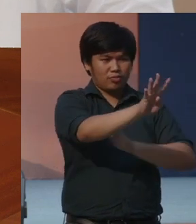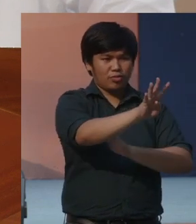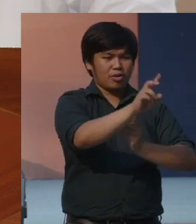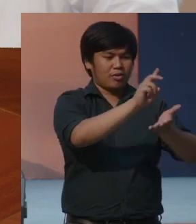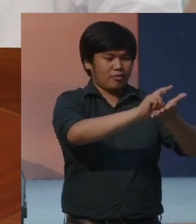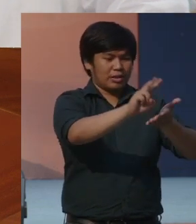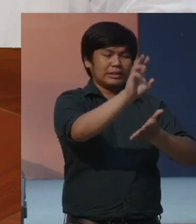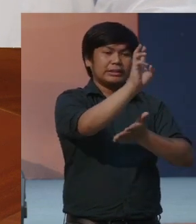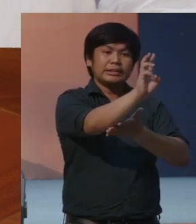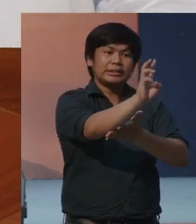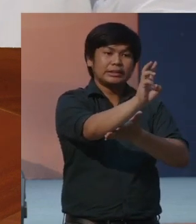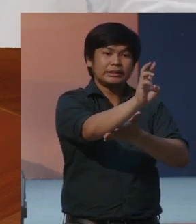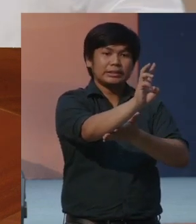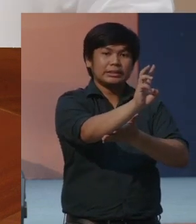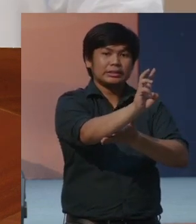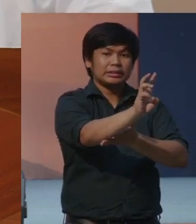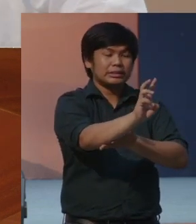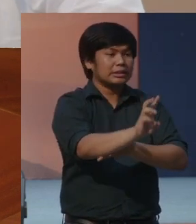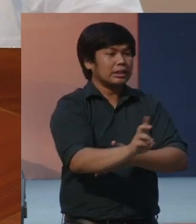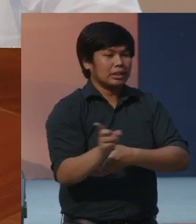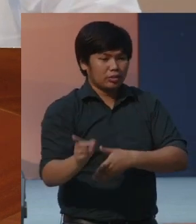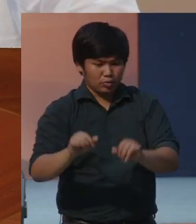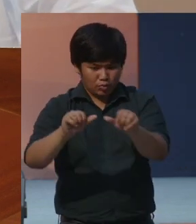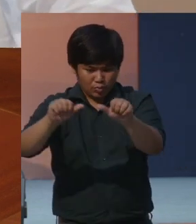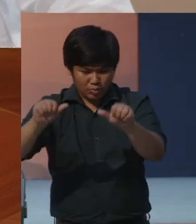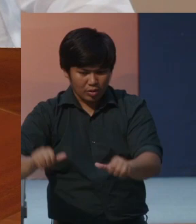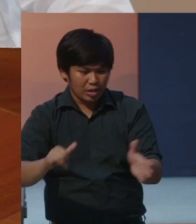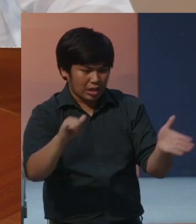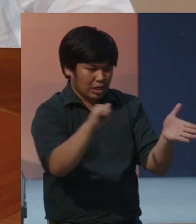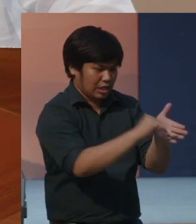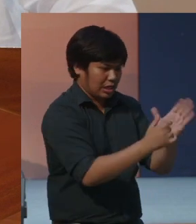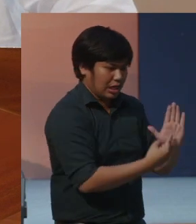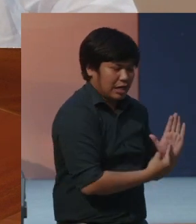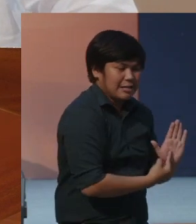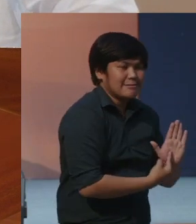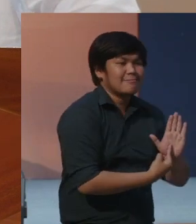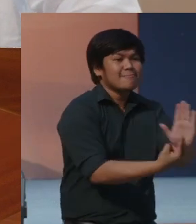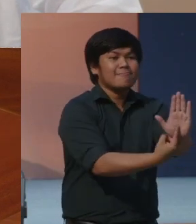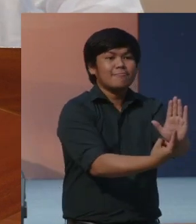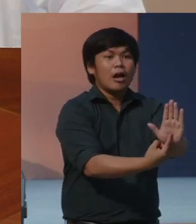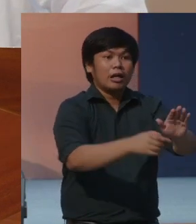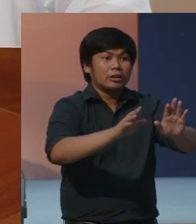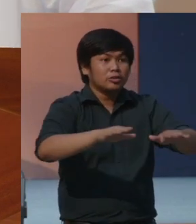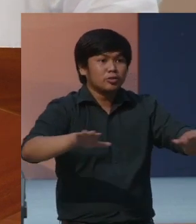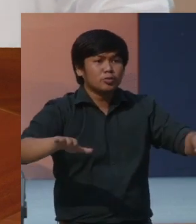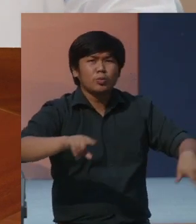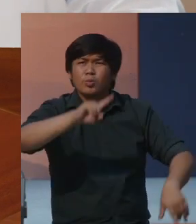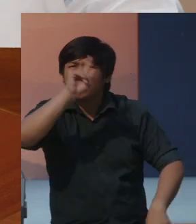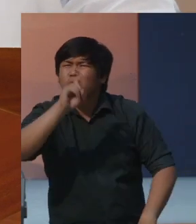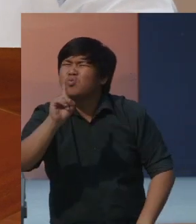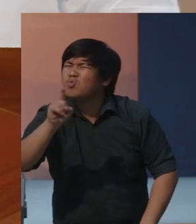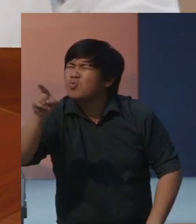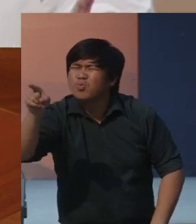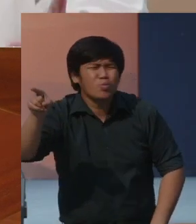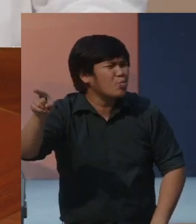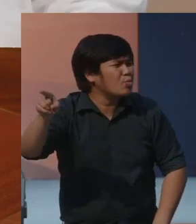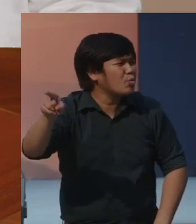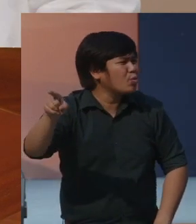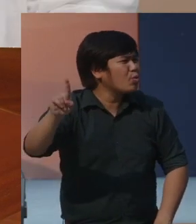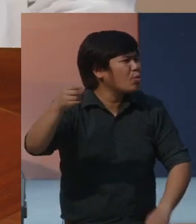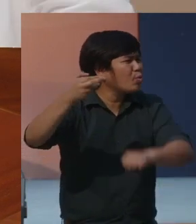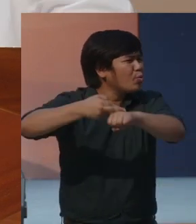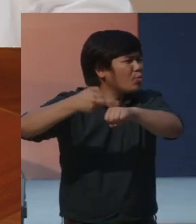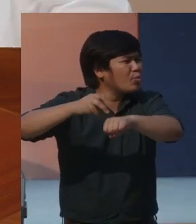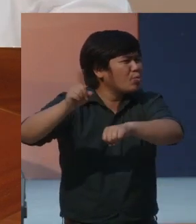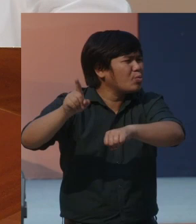verse 6, that this may be a sign among you when your children ask in time to come, what do those